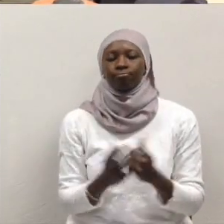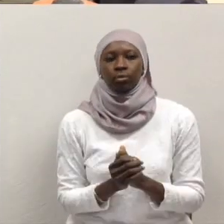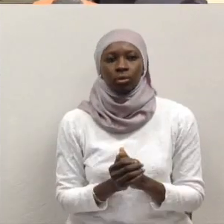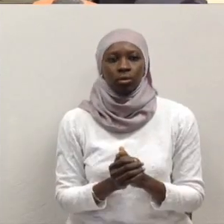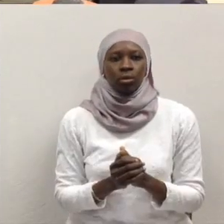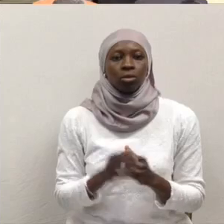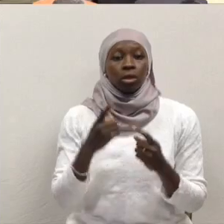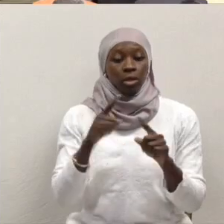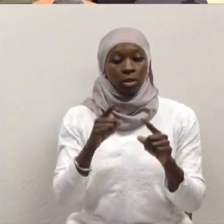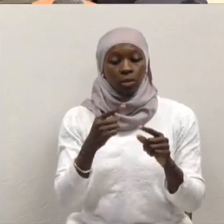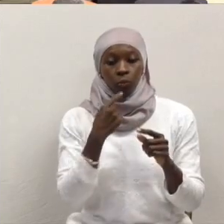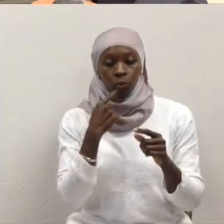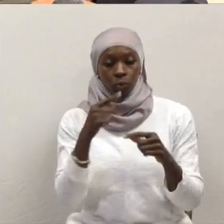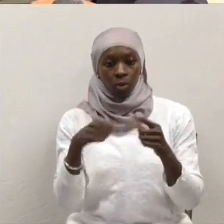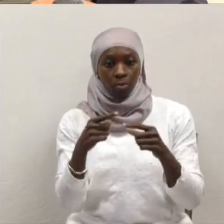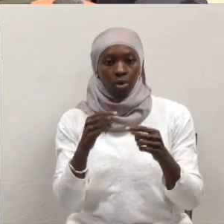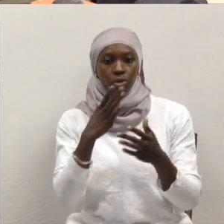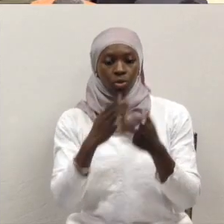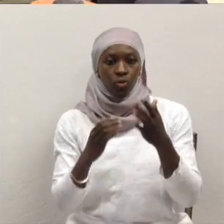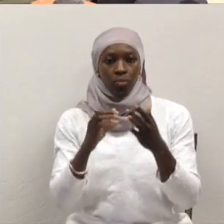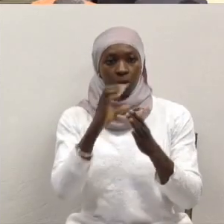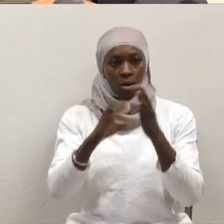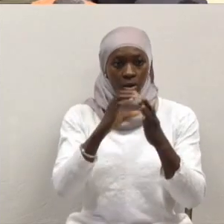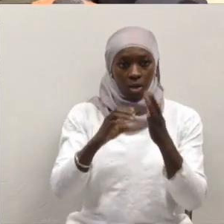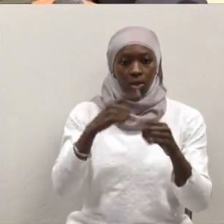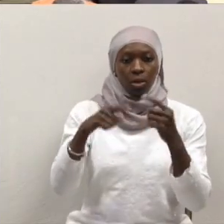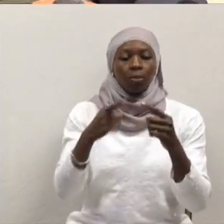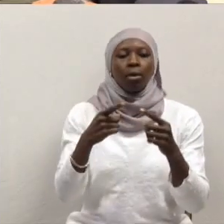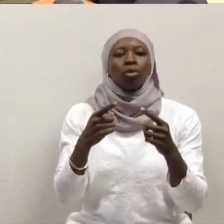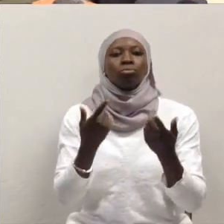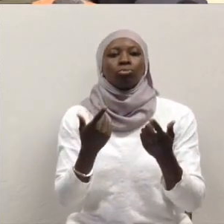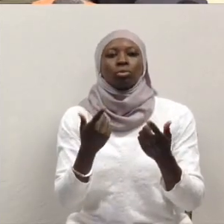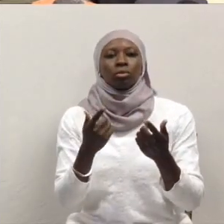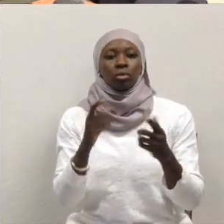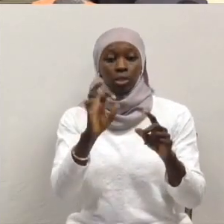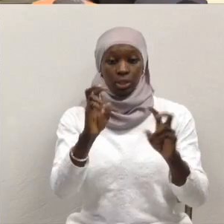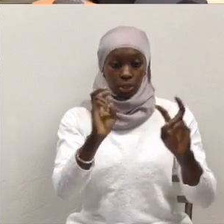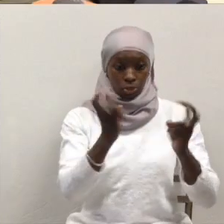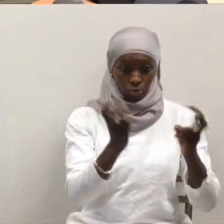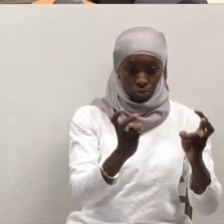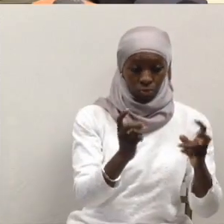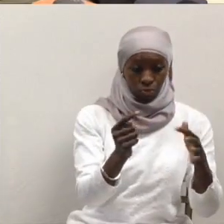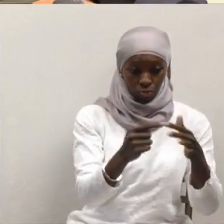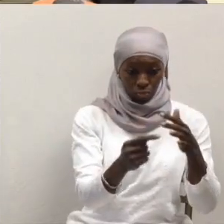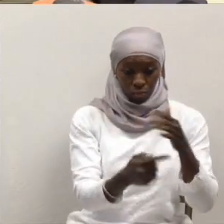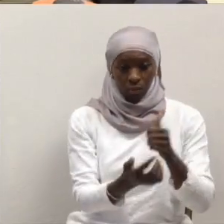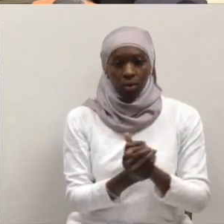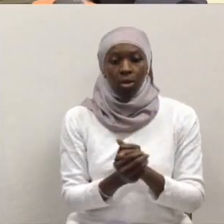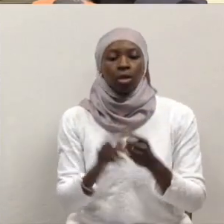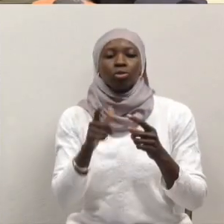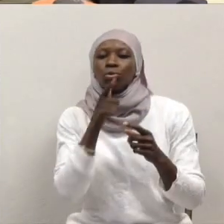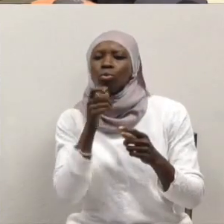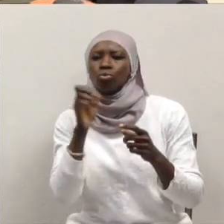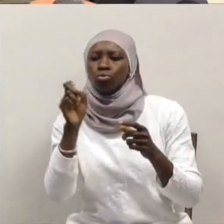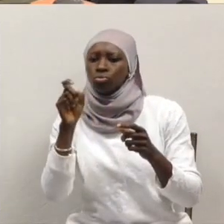issue, that is, who should be ruling, what guidance should be followed, and who has right to